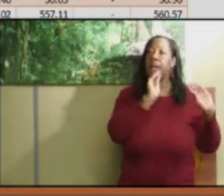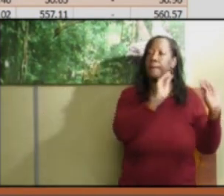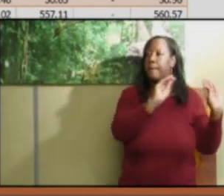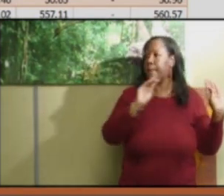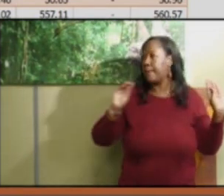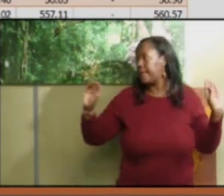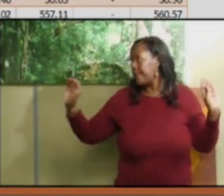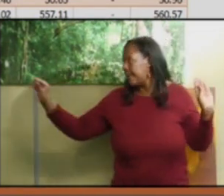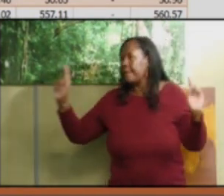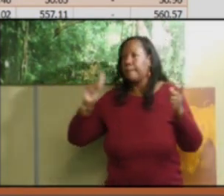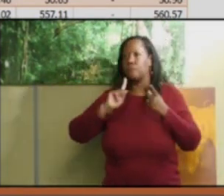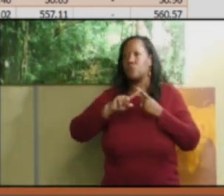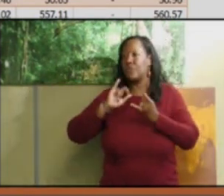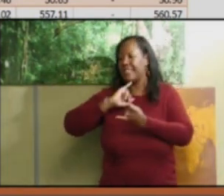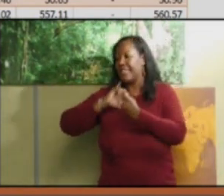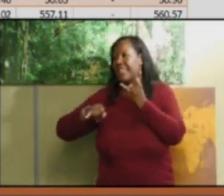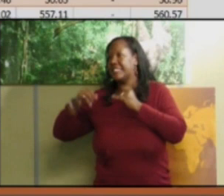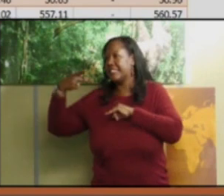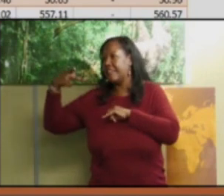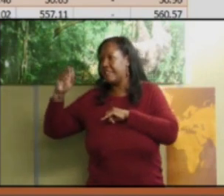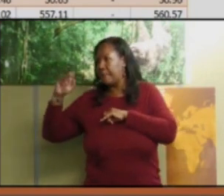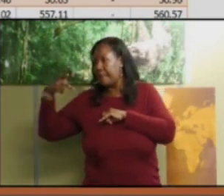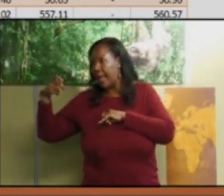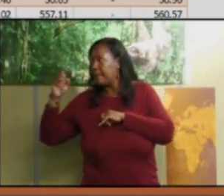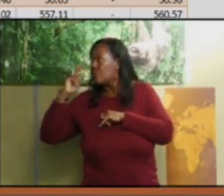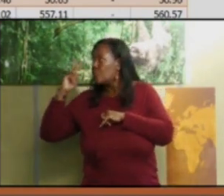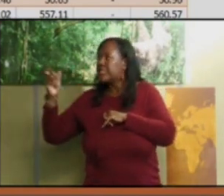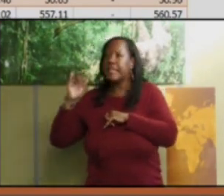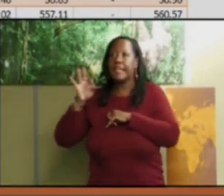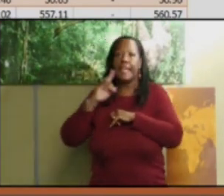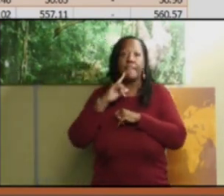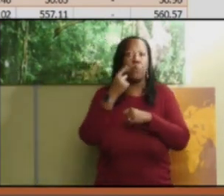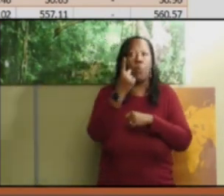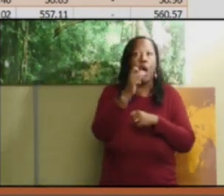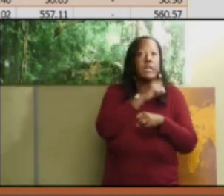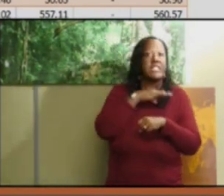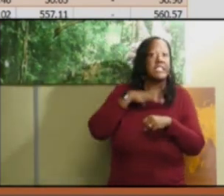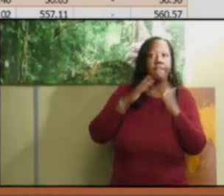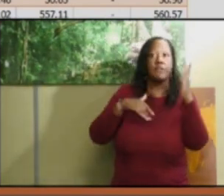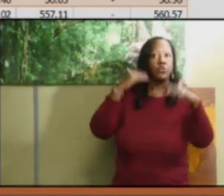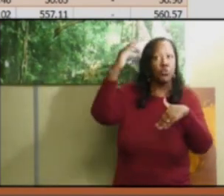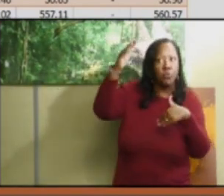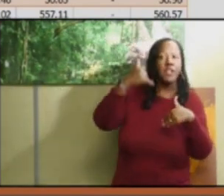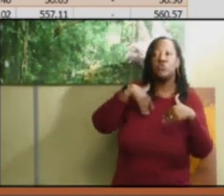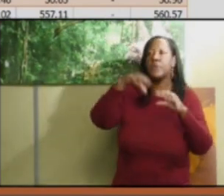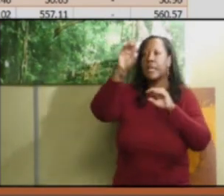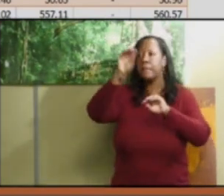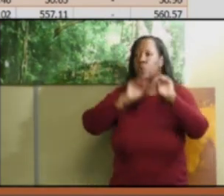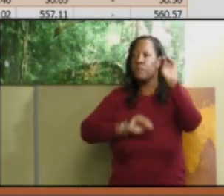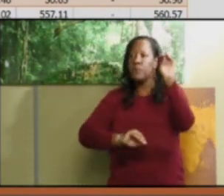end to see if we need to move hours from one staff member to another staff member.